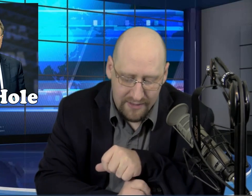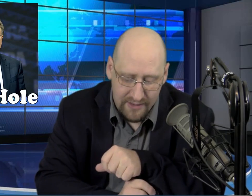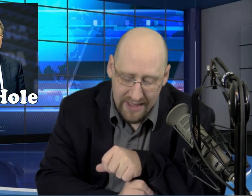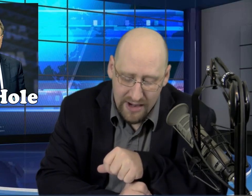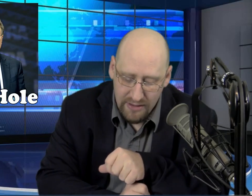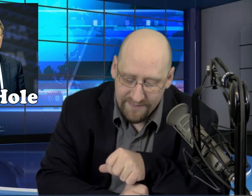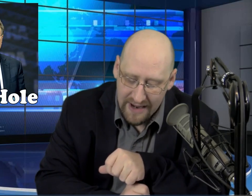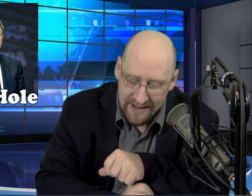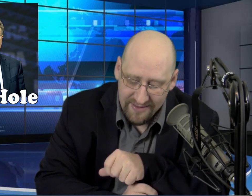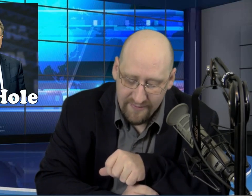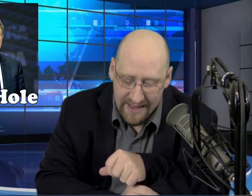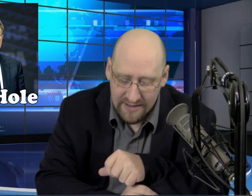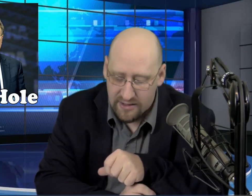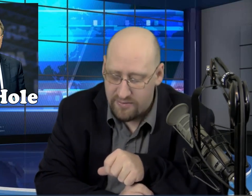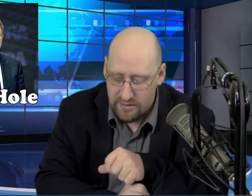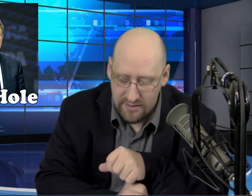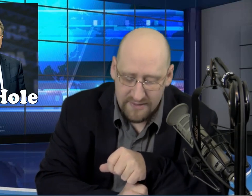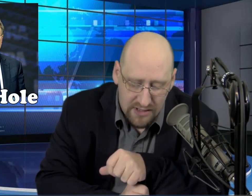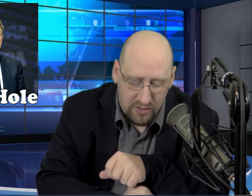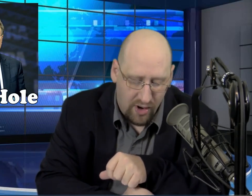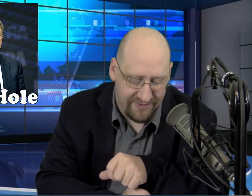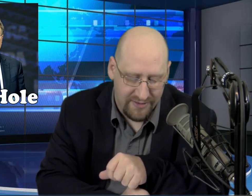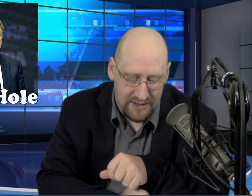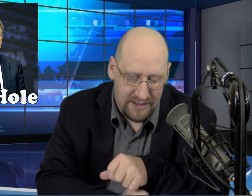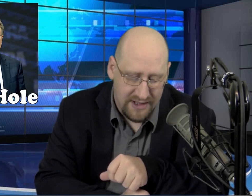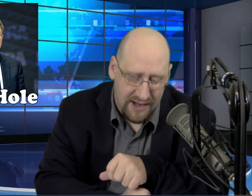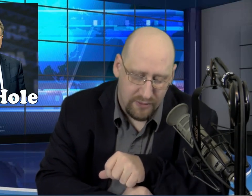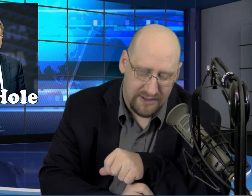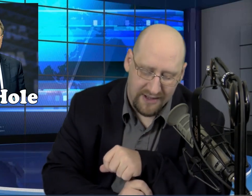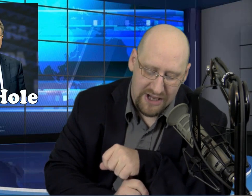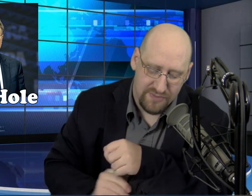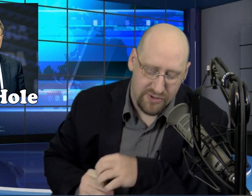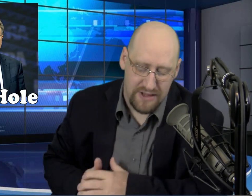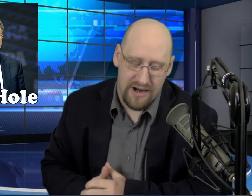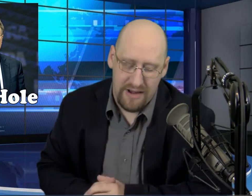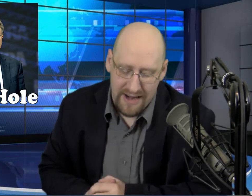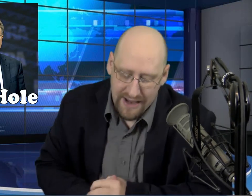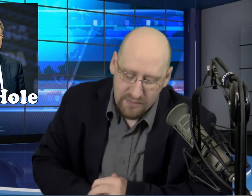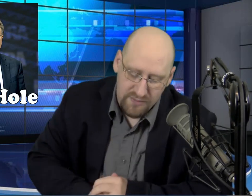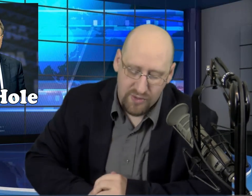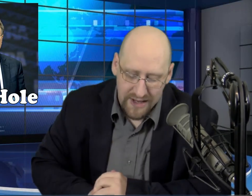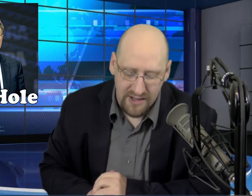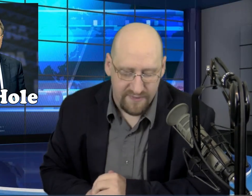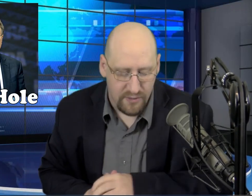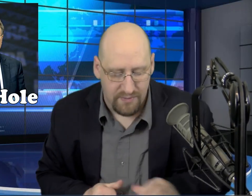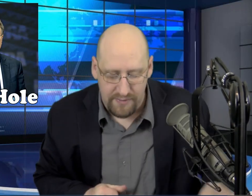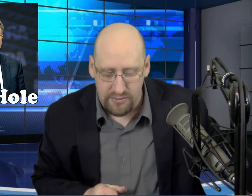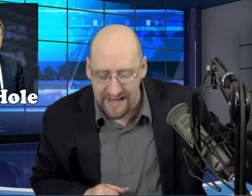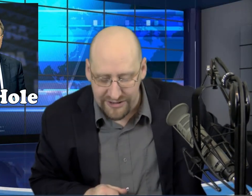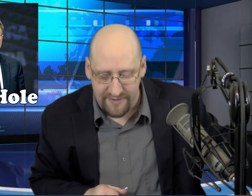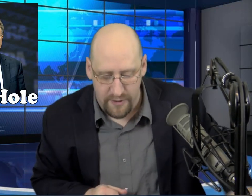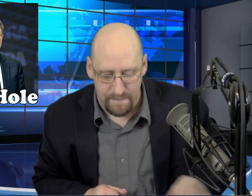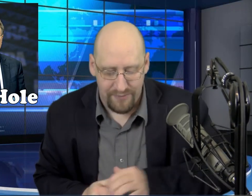And the NRA's finances have sagged under the burden of legal costs. in the ongoing litigation between the NRA and Ackerman McQueen, its former